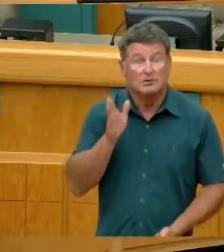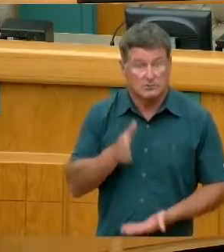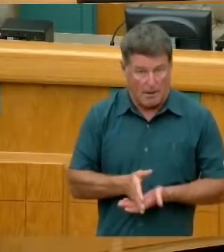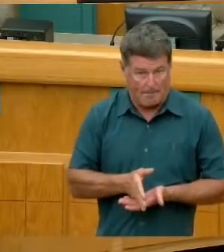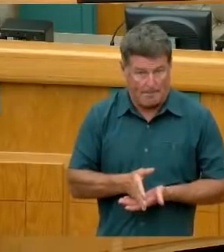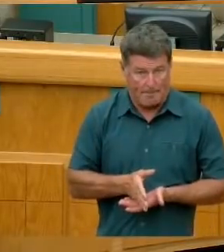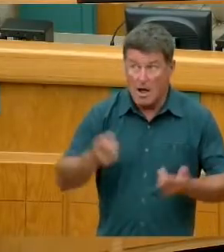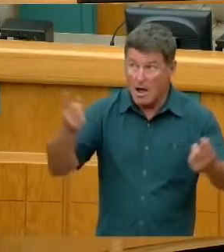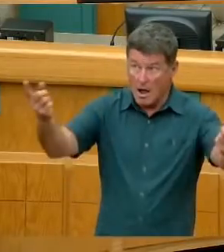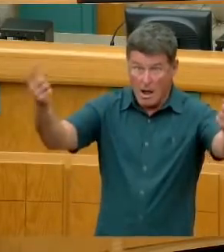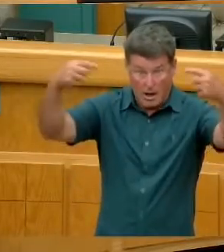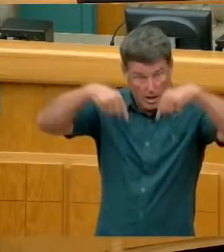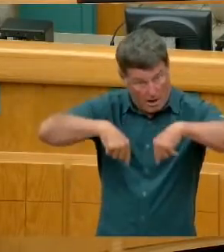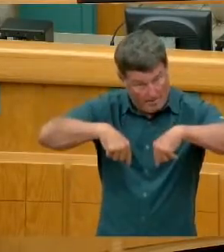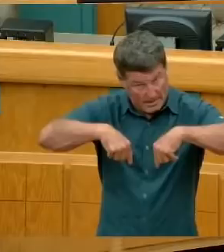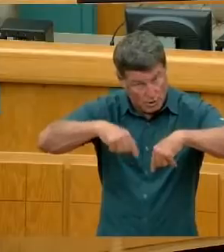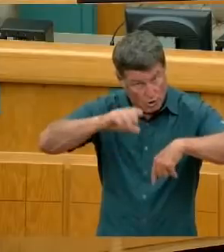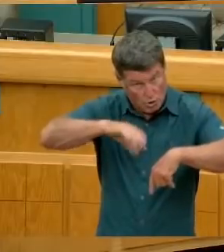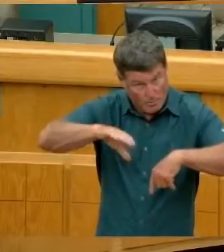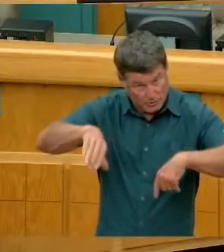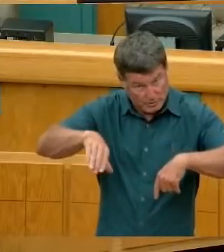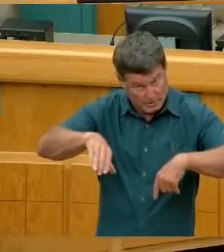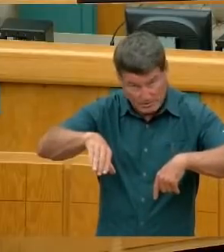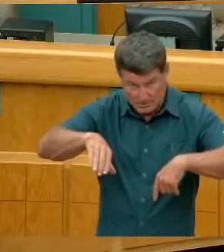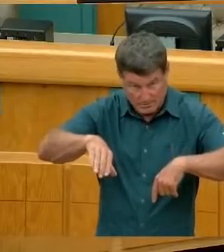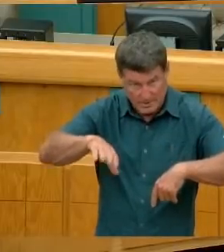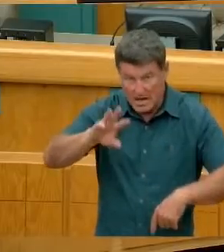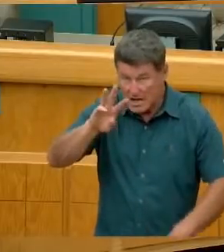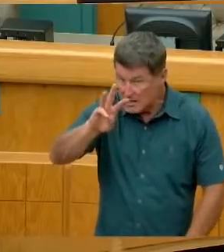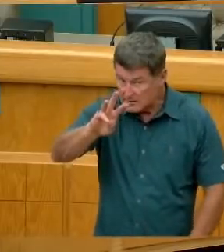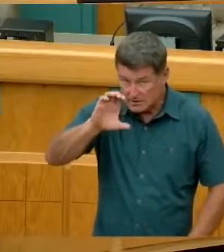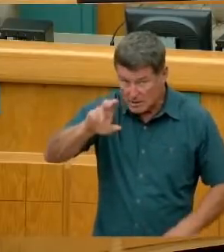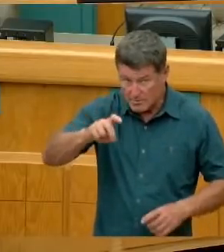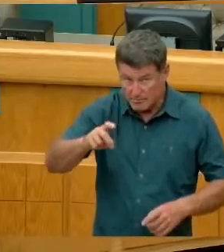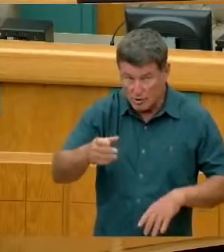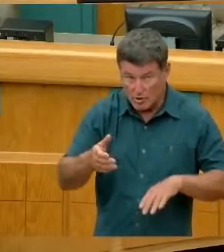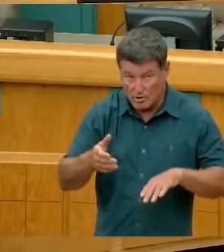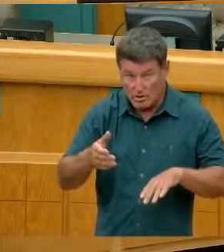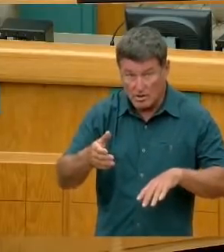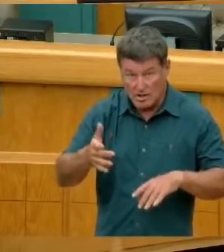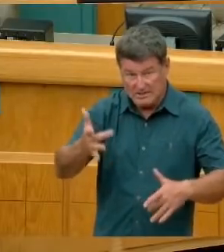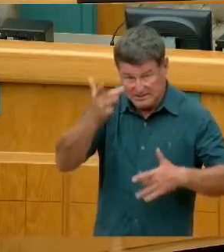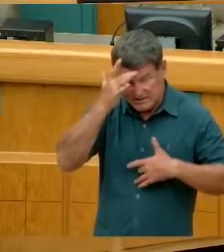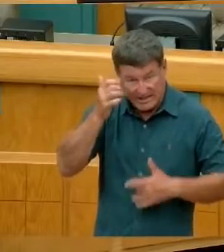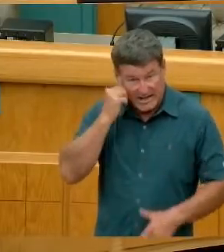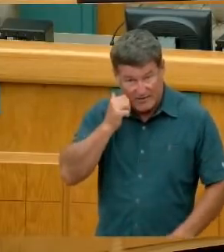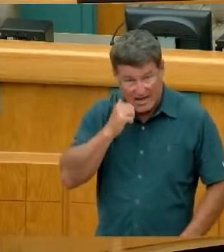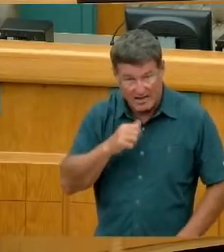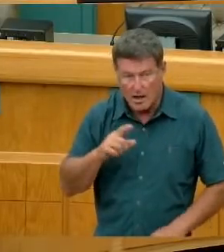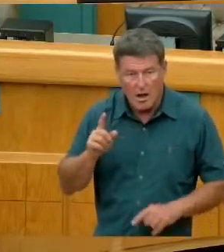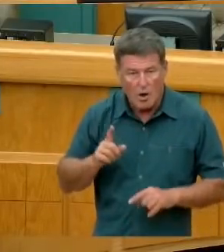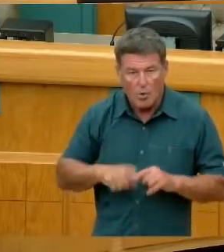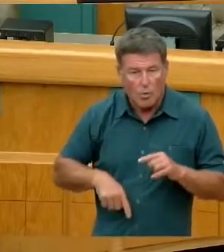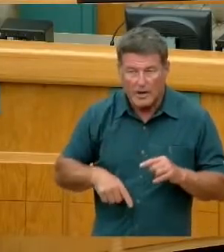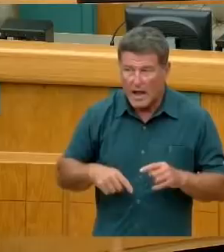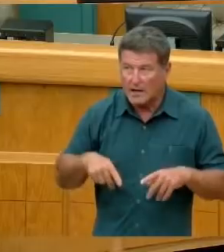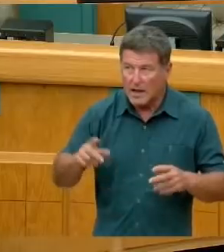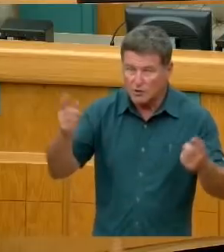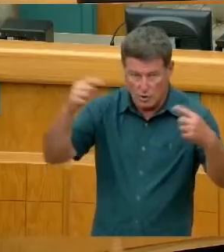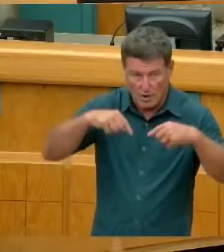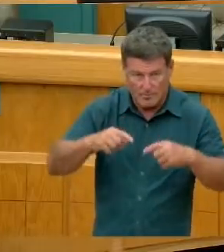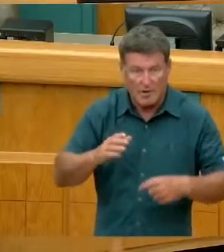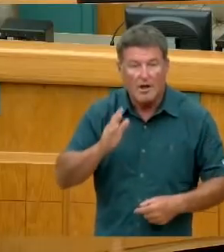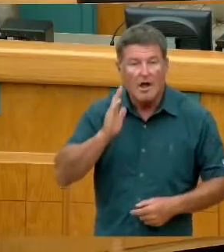It has to. Because at 600 cases a day, it's untenable. We cannot, those 600